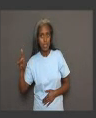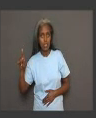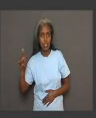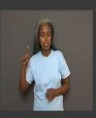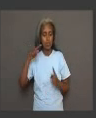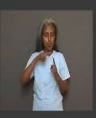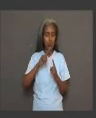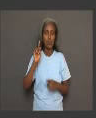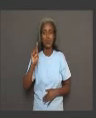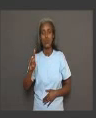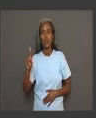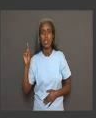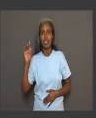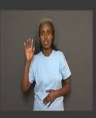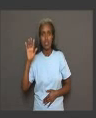151 to